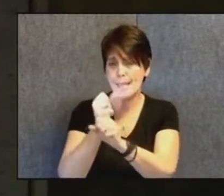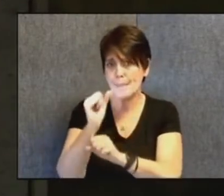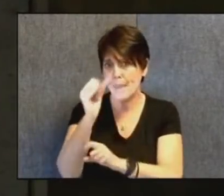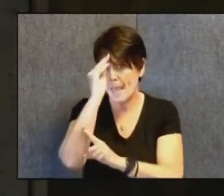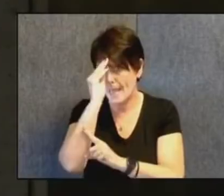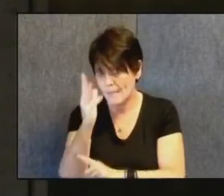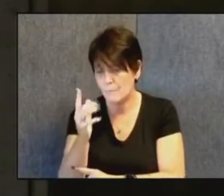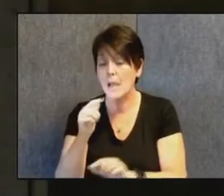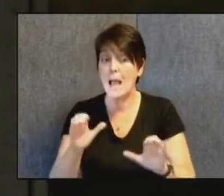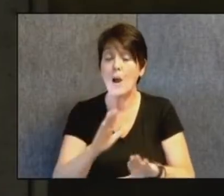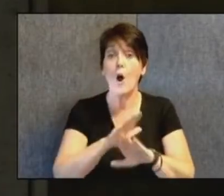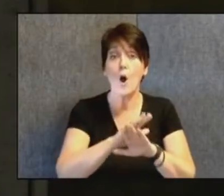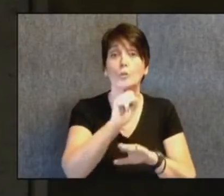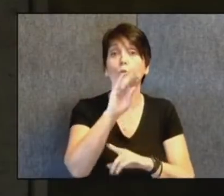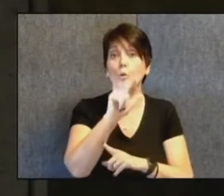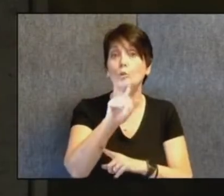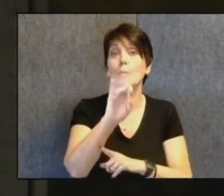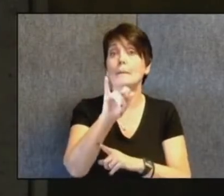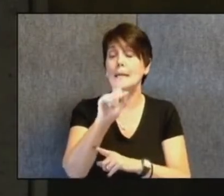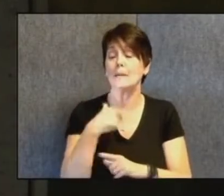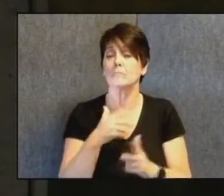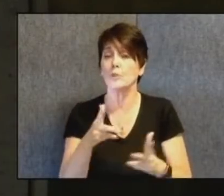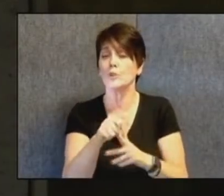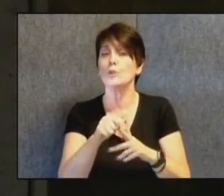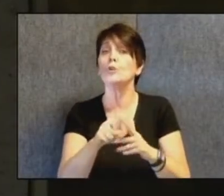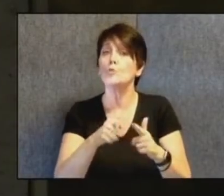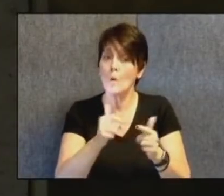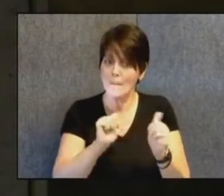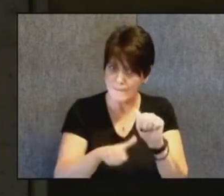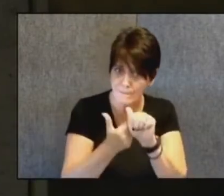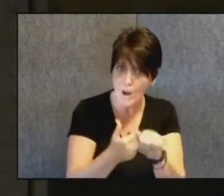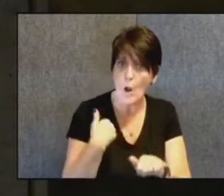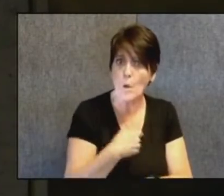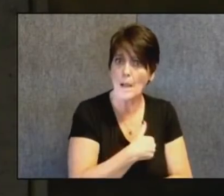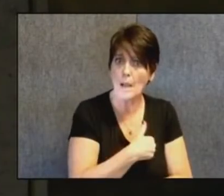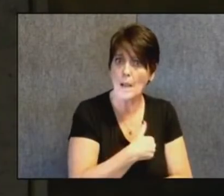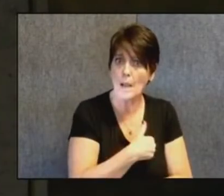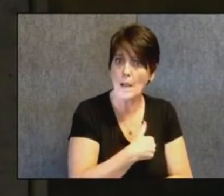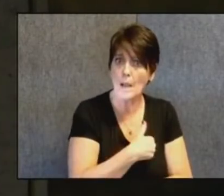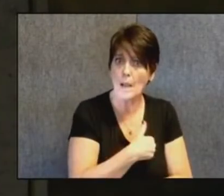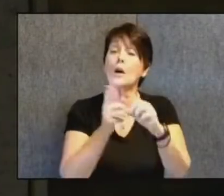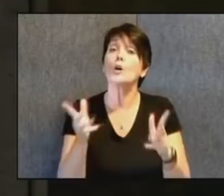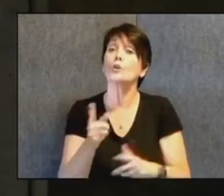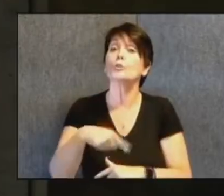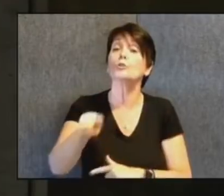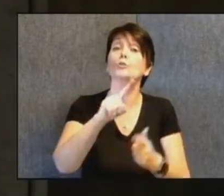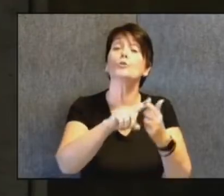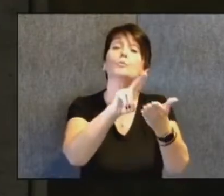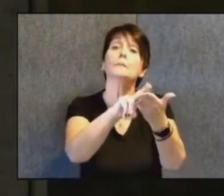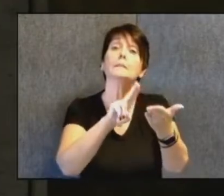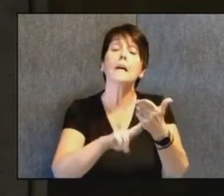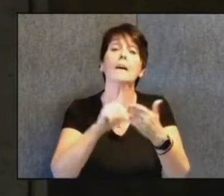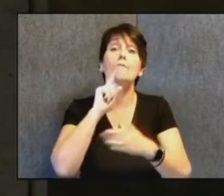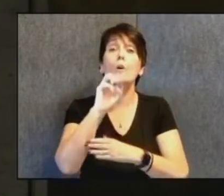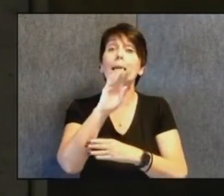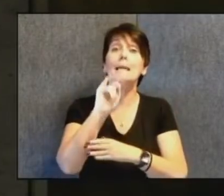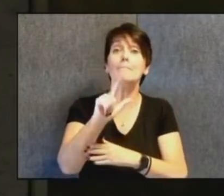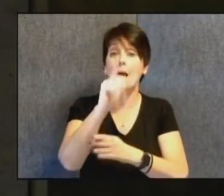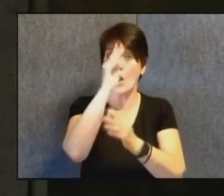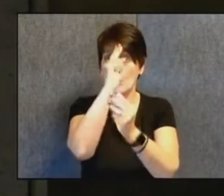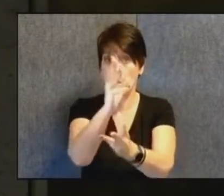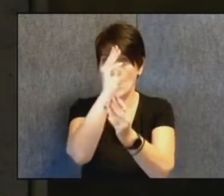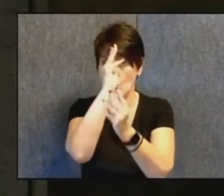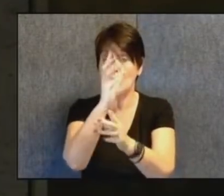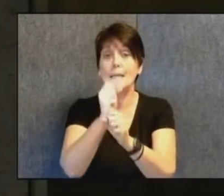very active on social media, so we encourage everybody to follow us on social media. Additionally, we also encourage everybody to sign up for the email notices where you'll